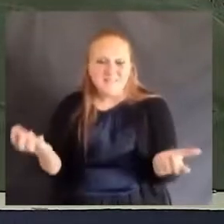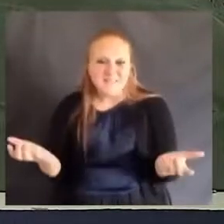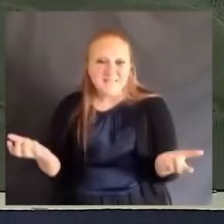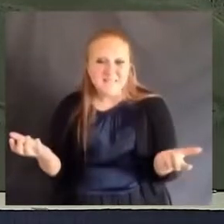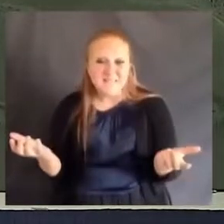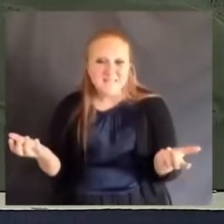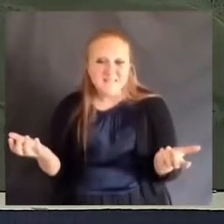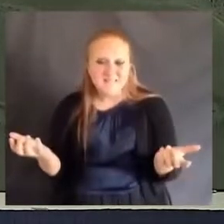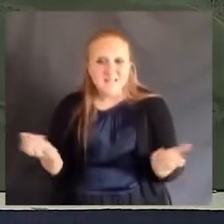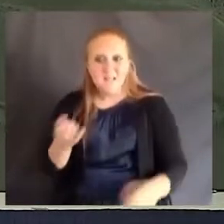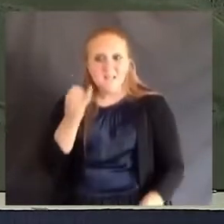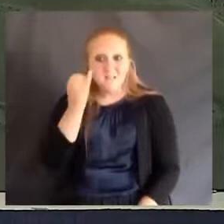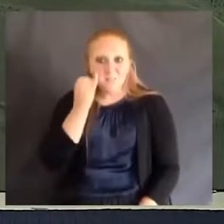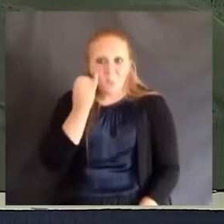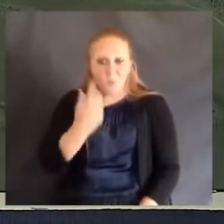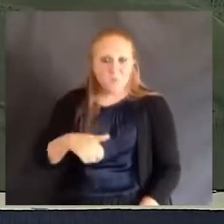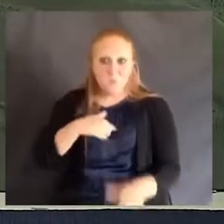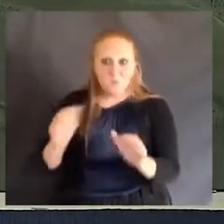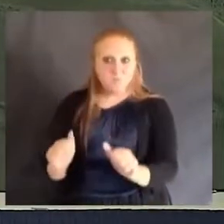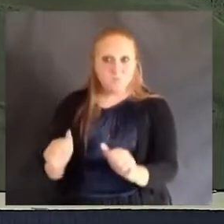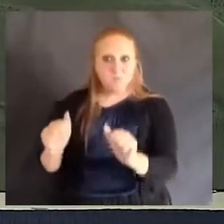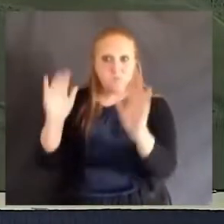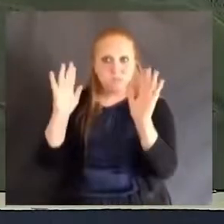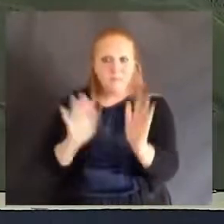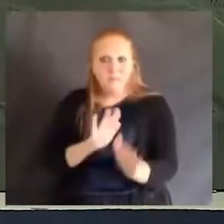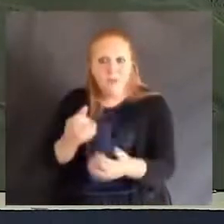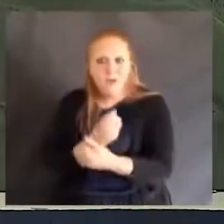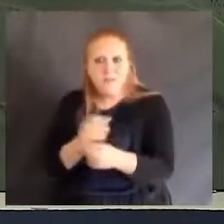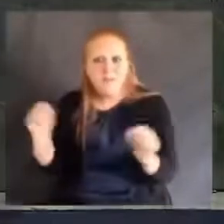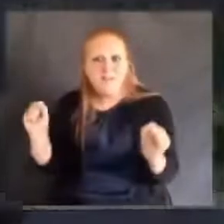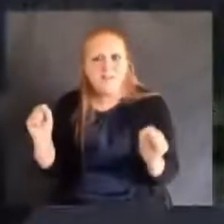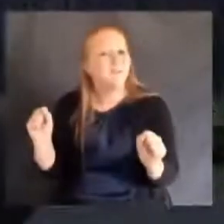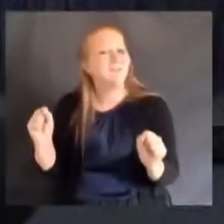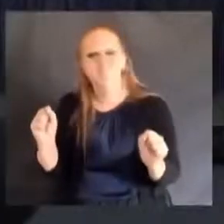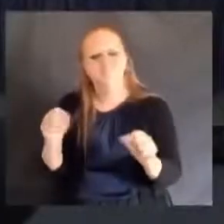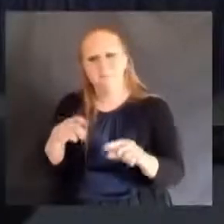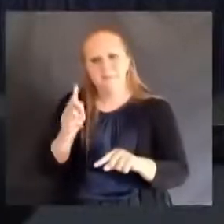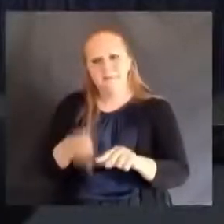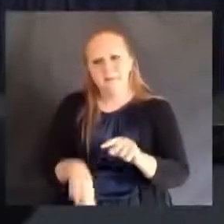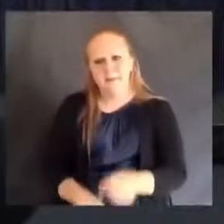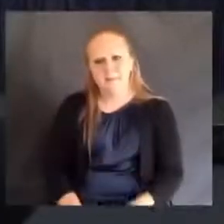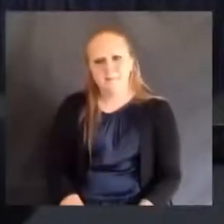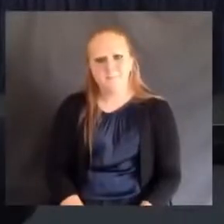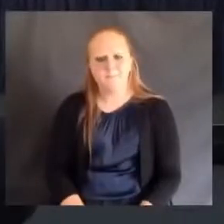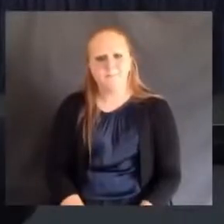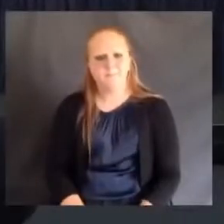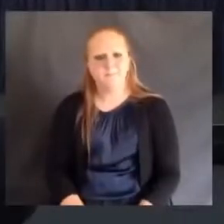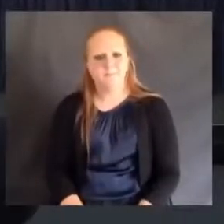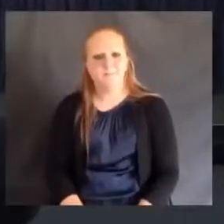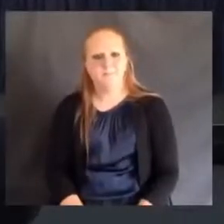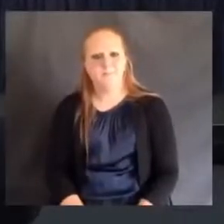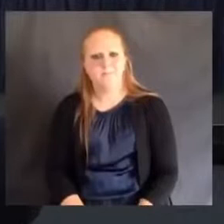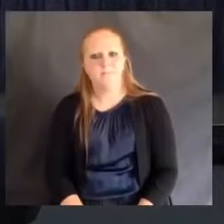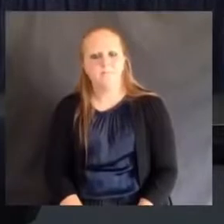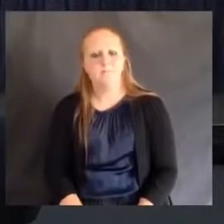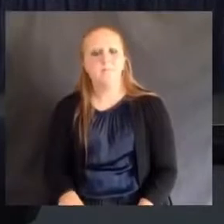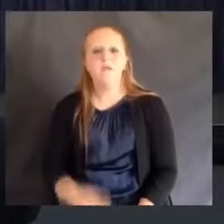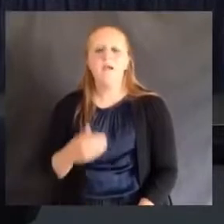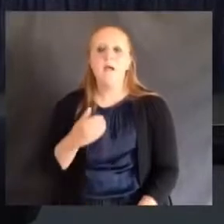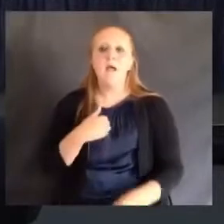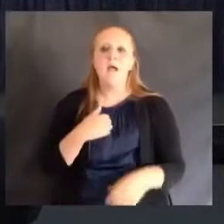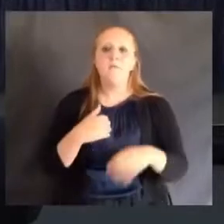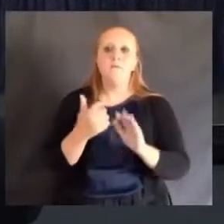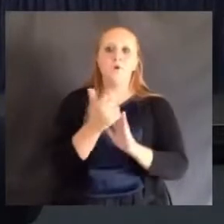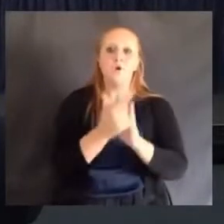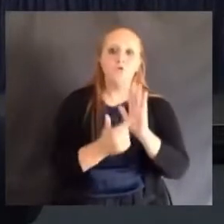forbid you make that mistake, right? Can you talk about the Attorney General's Governor. probe into clashes between the police